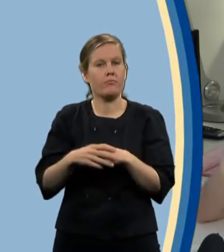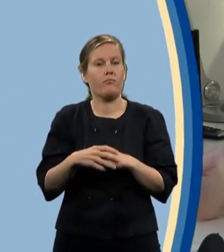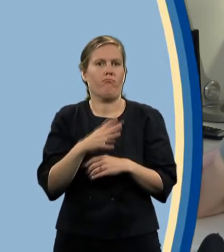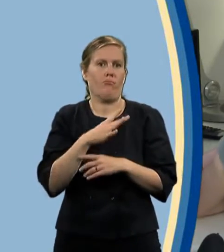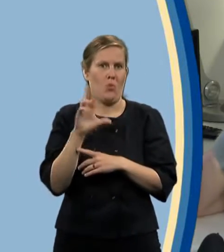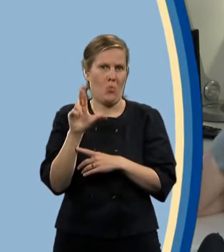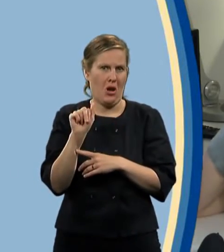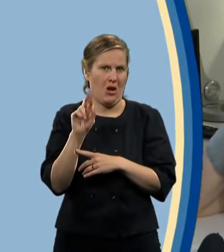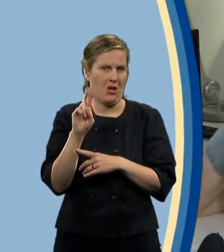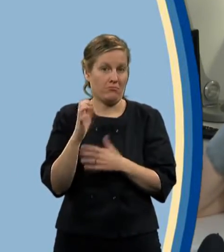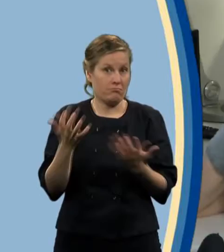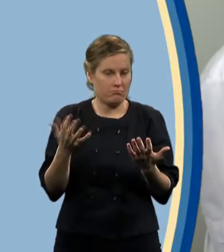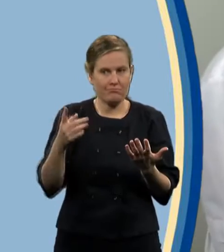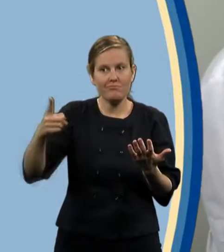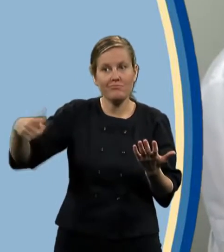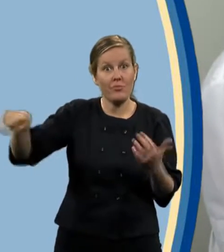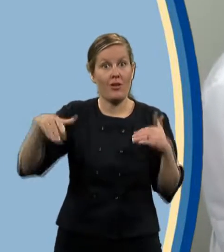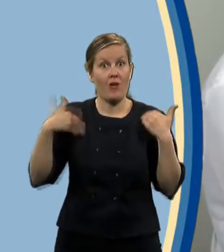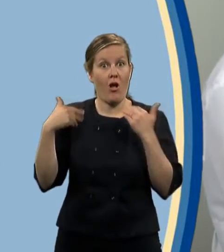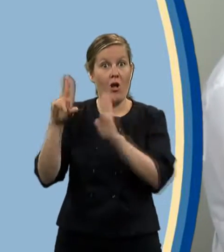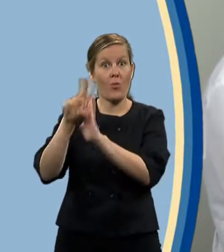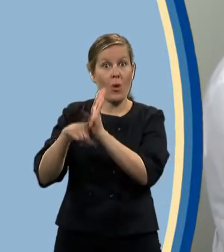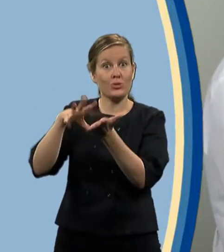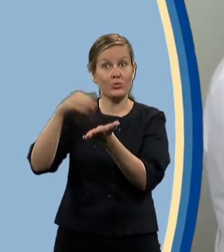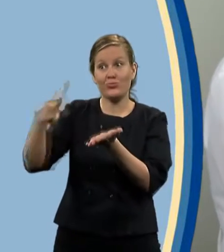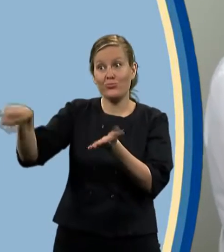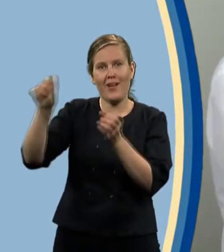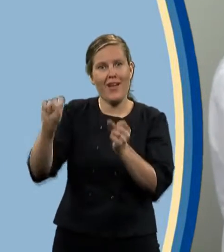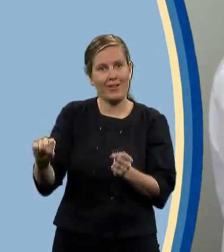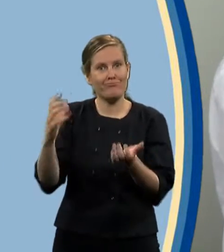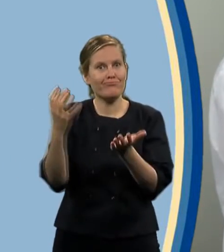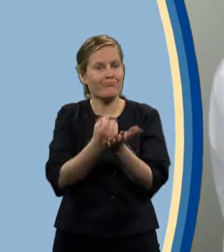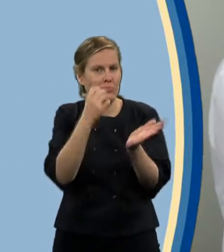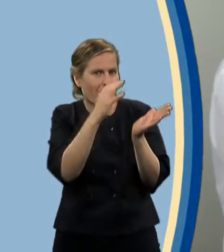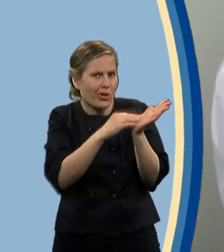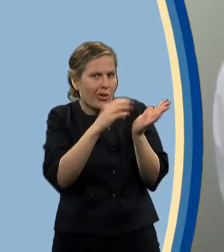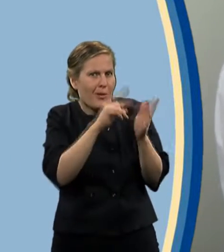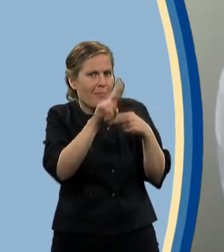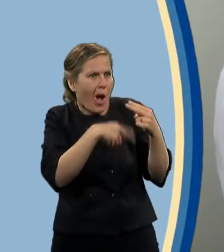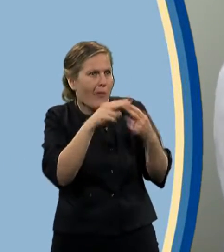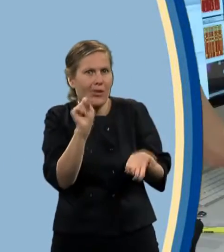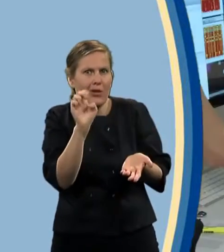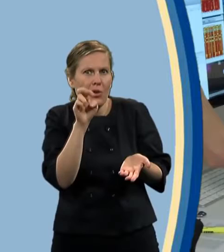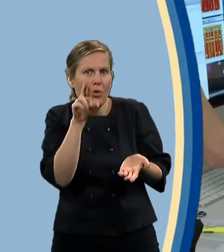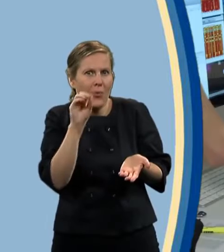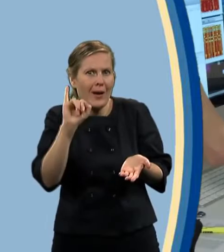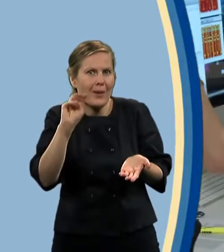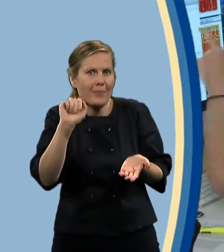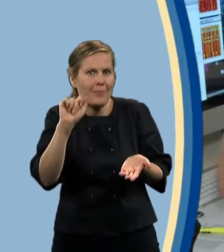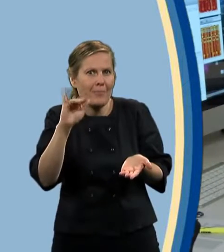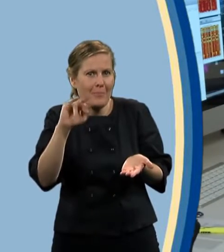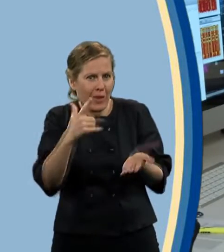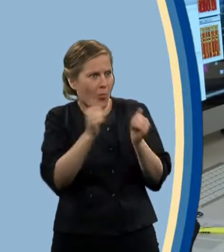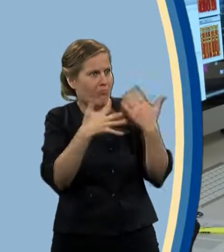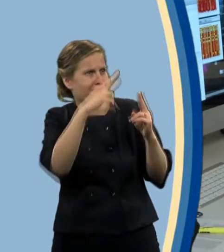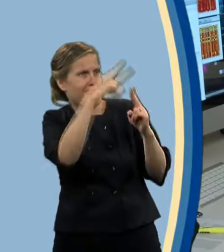that has undergraduates and graduate students. Another rare factor of this laboratory is that young undergraduates can